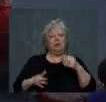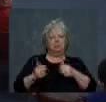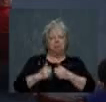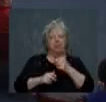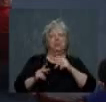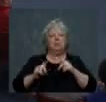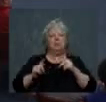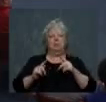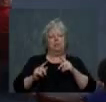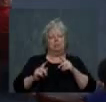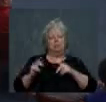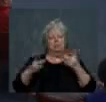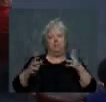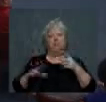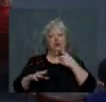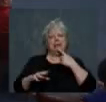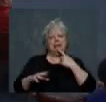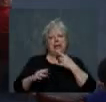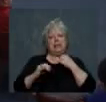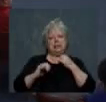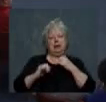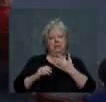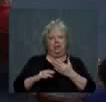Mark Franks.